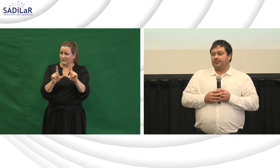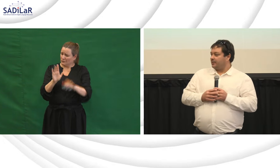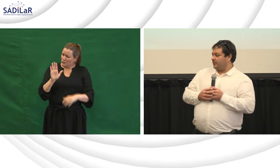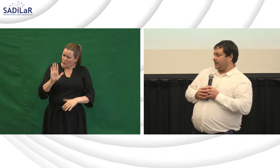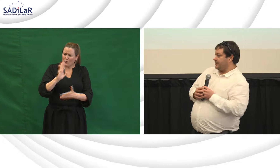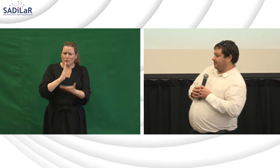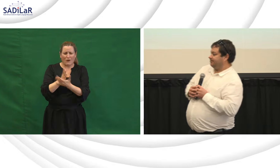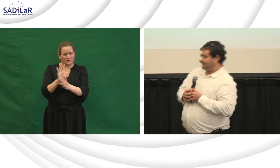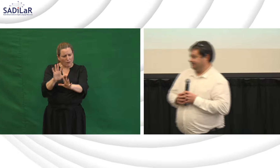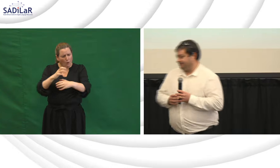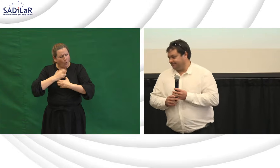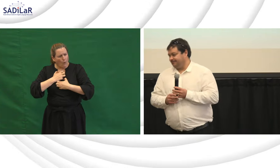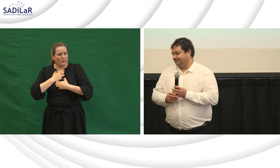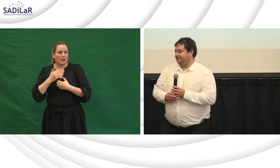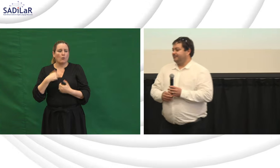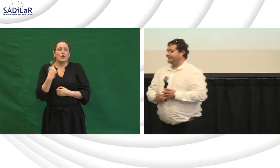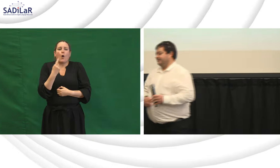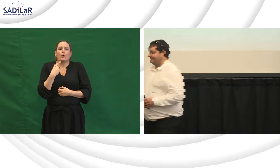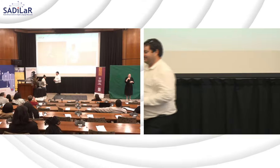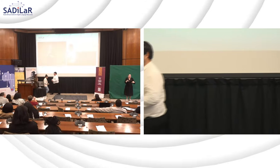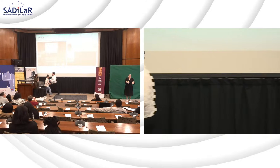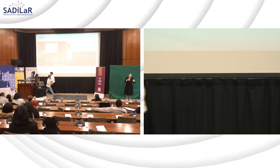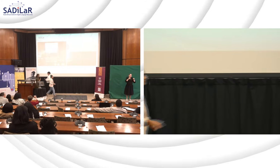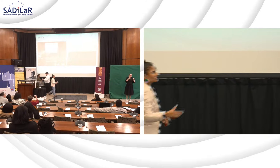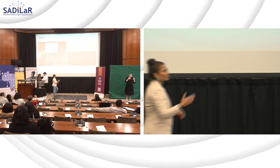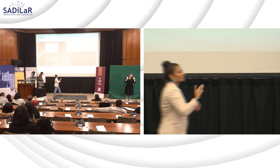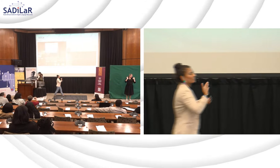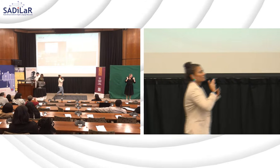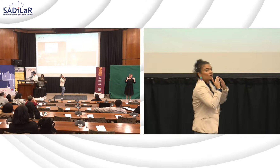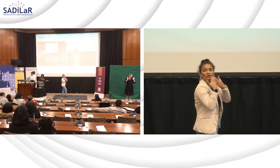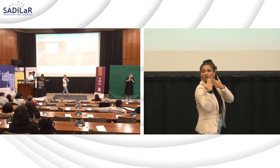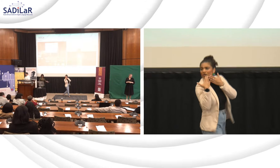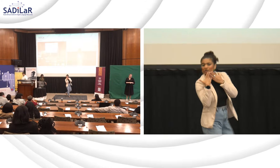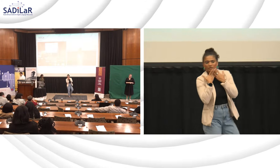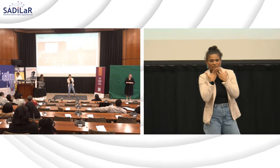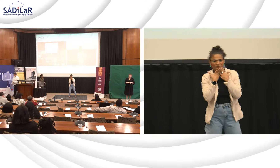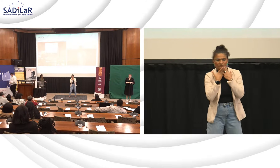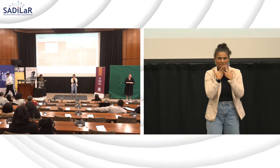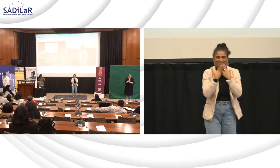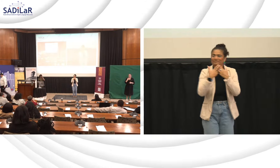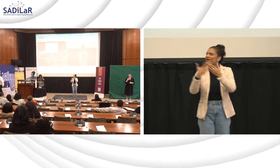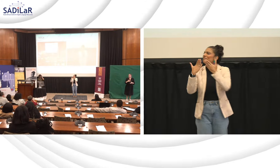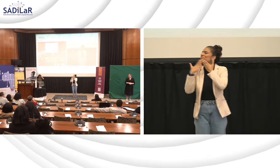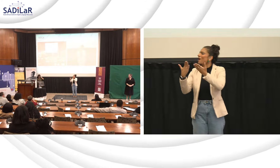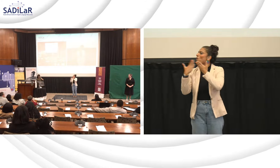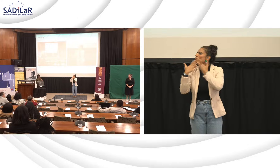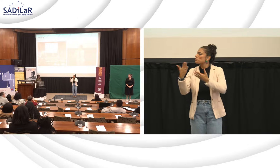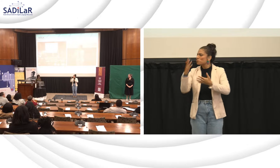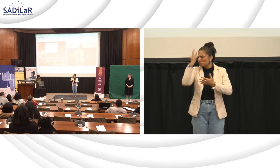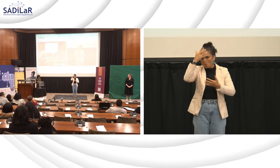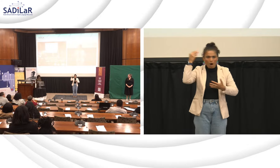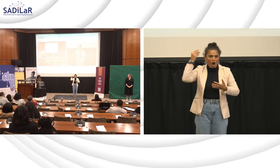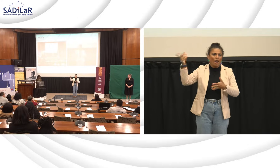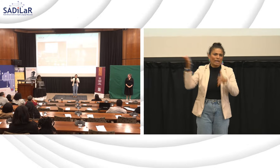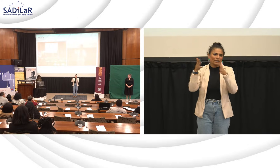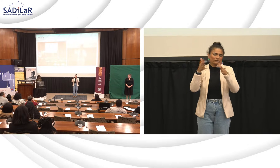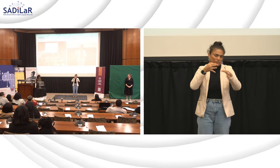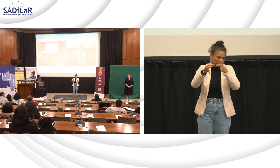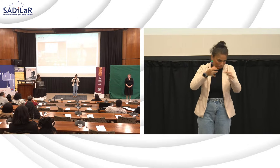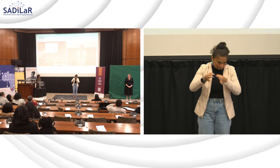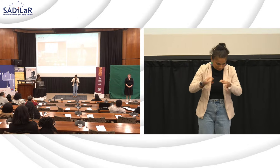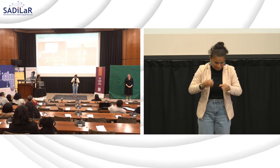by you. So thanks. Thank you, Jean. Thank you,